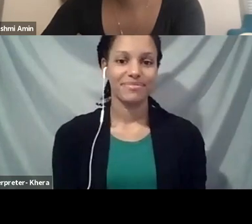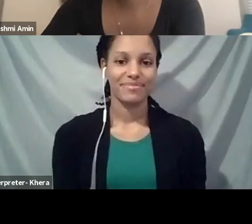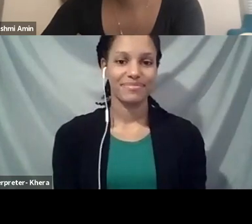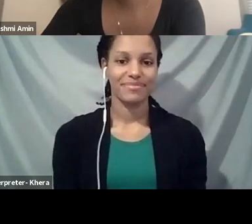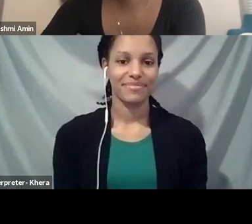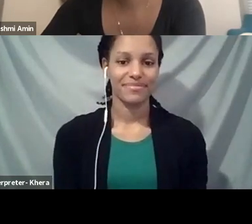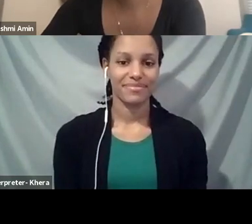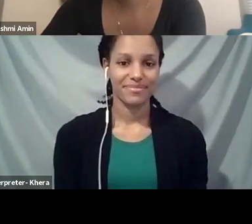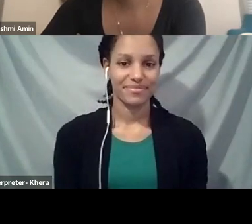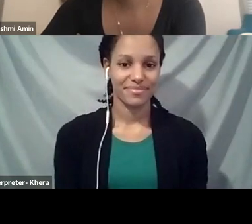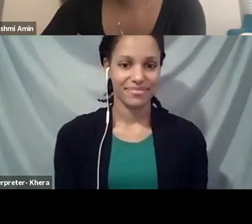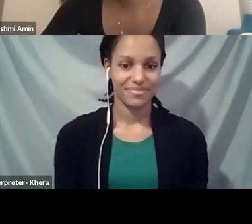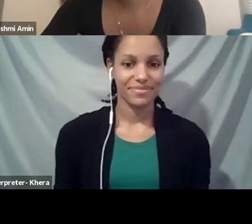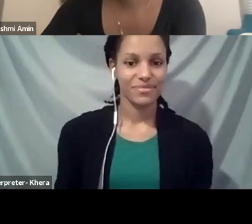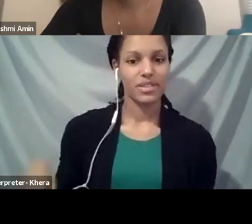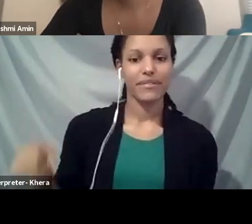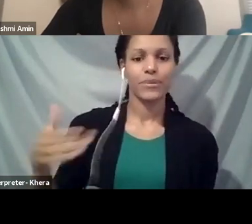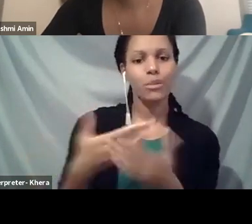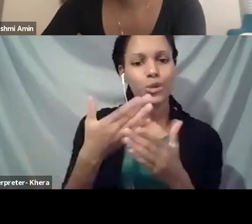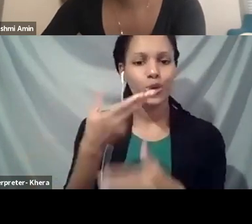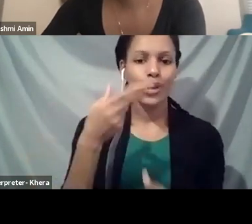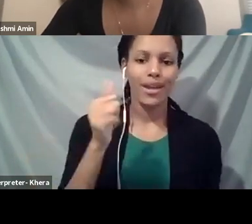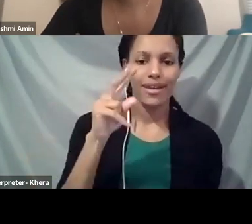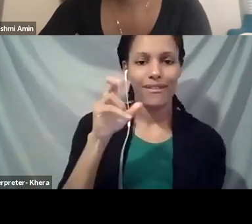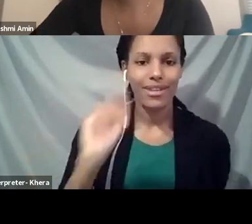We have some New Haveners.